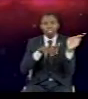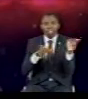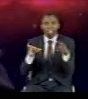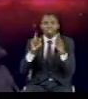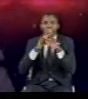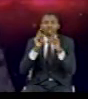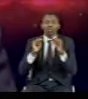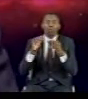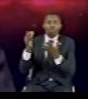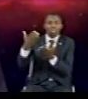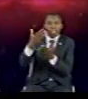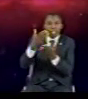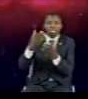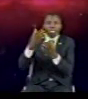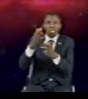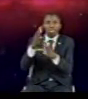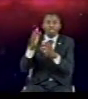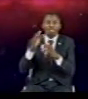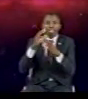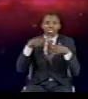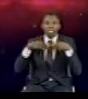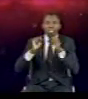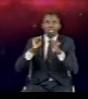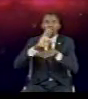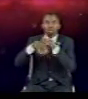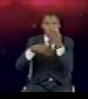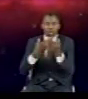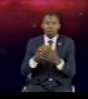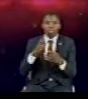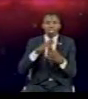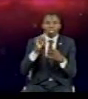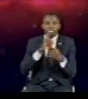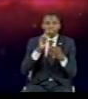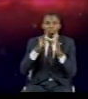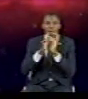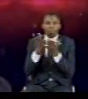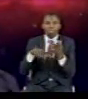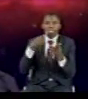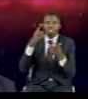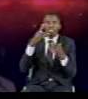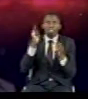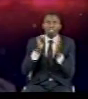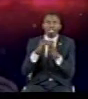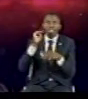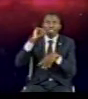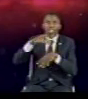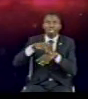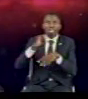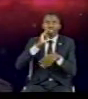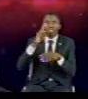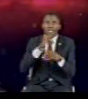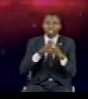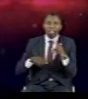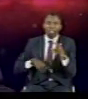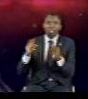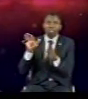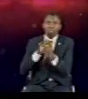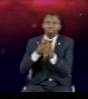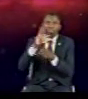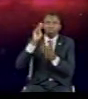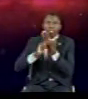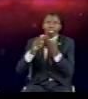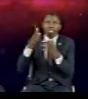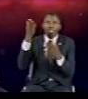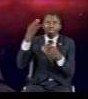recover all. The scripture tells us that the earth is the Lord and the fullness thereof. The Lord created it